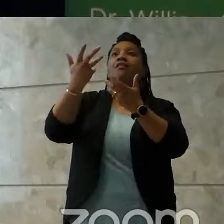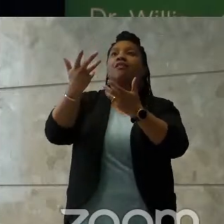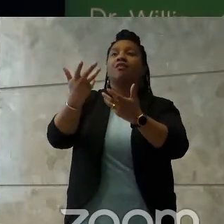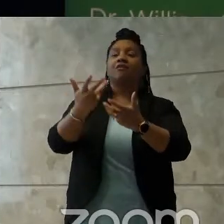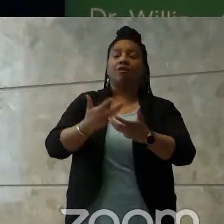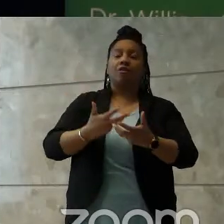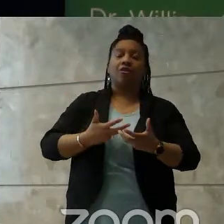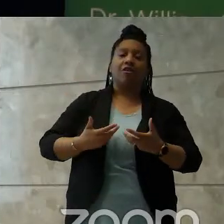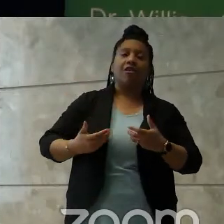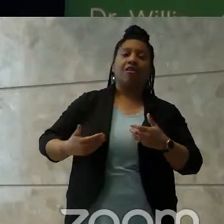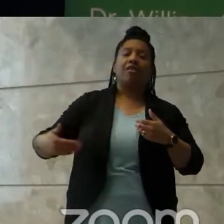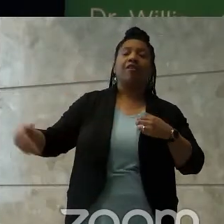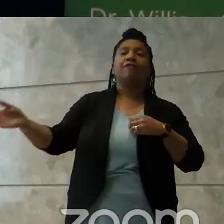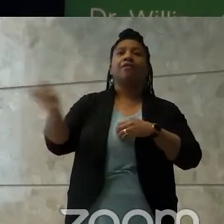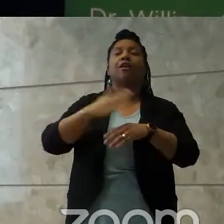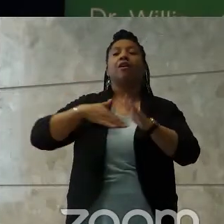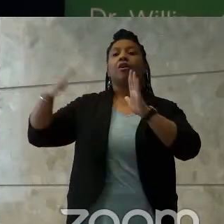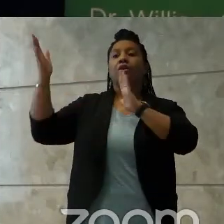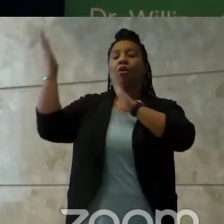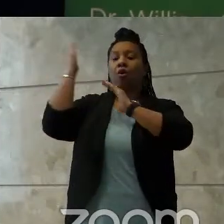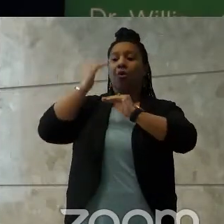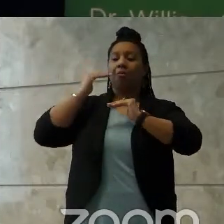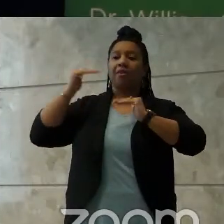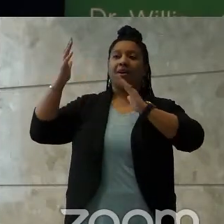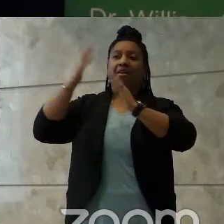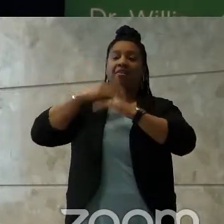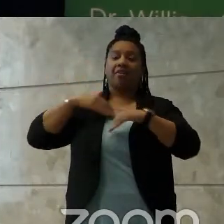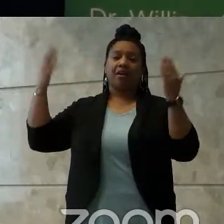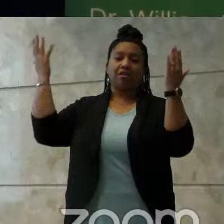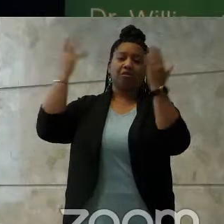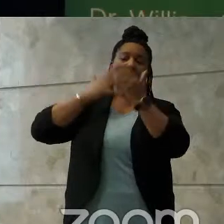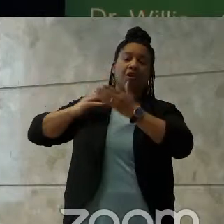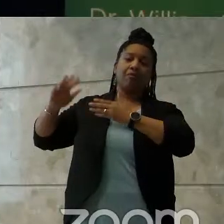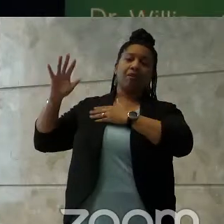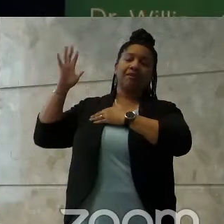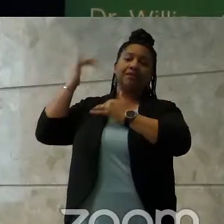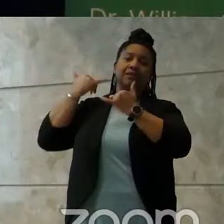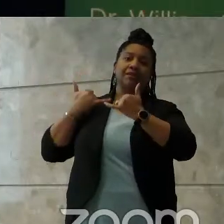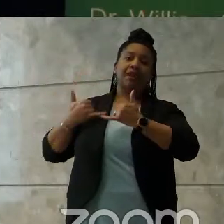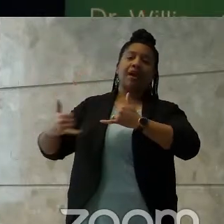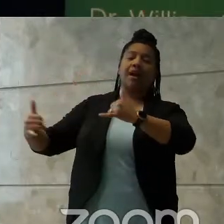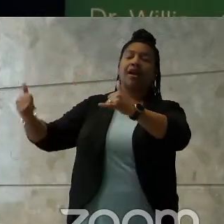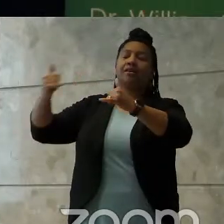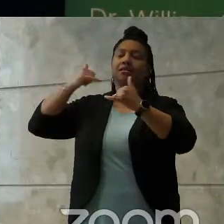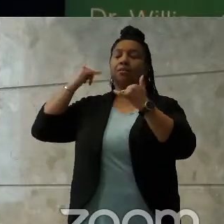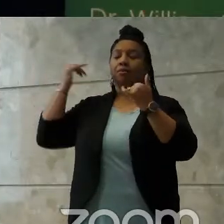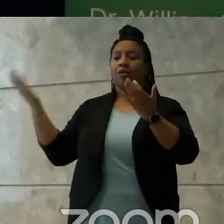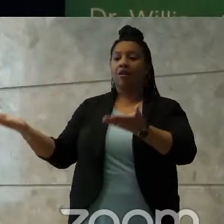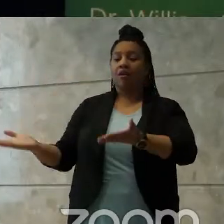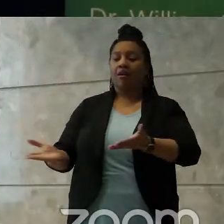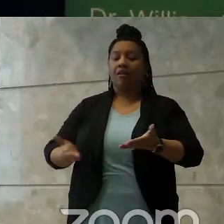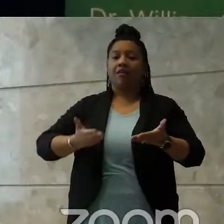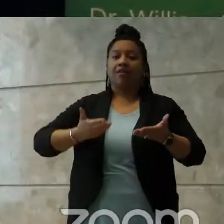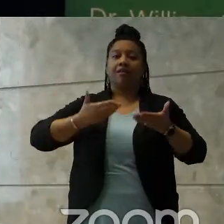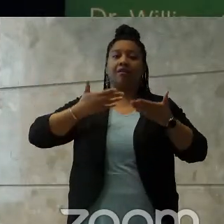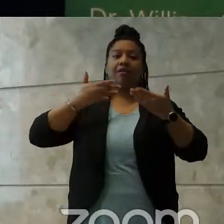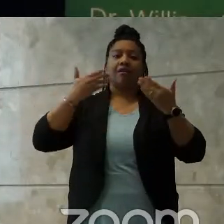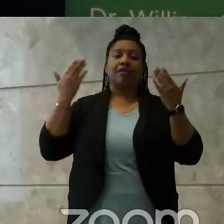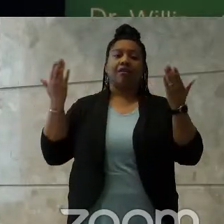song full of the hope that the present has